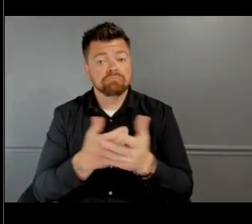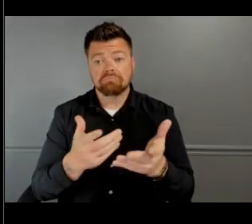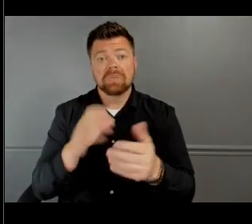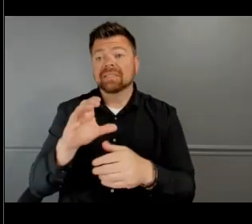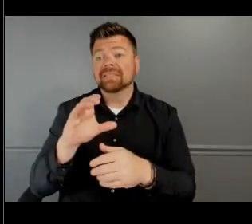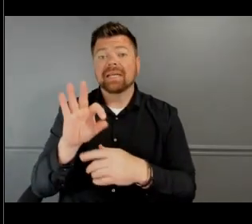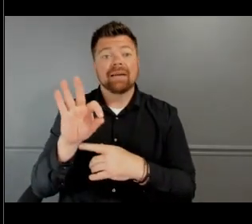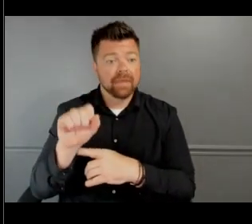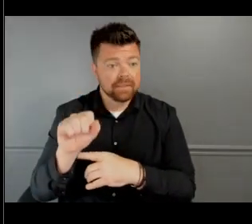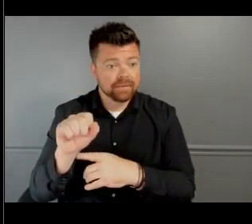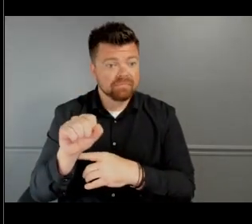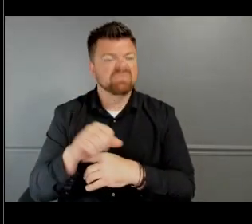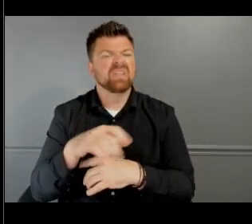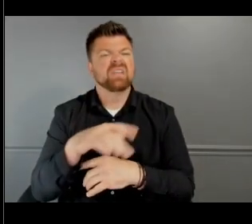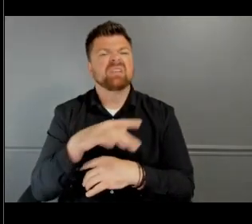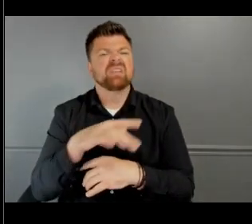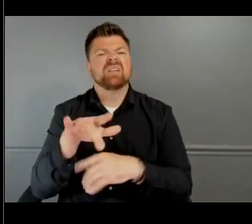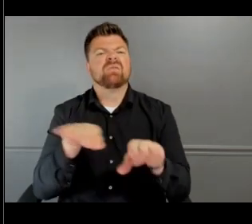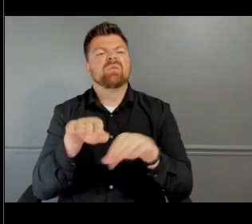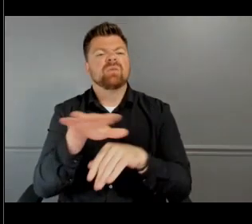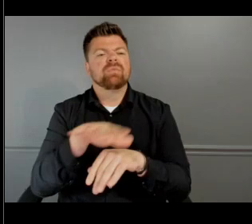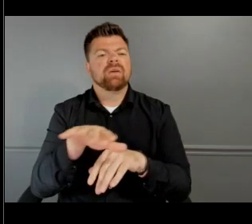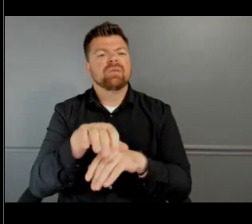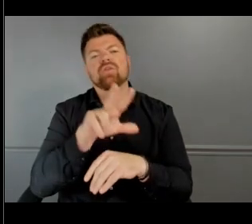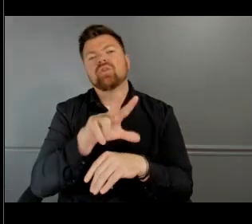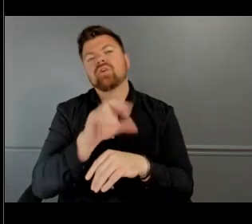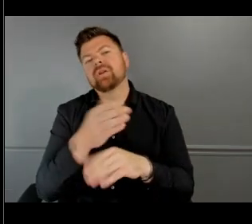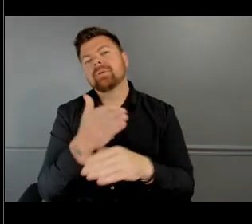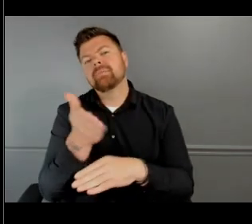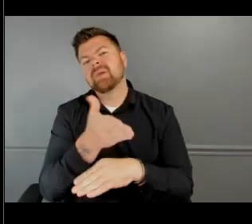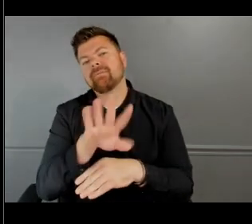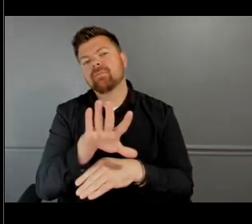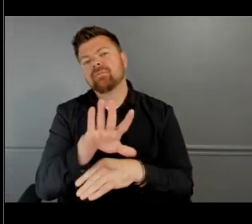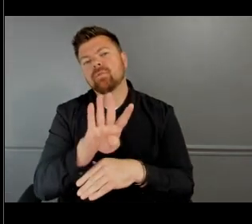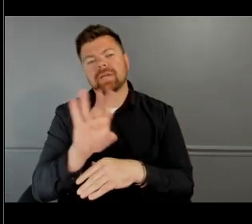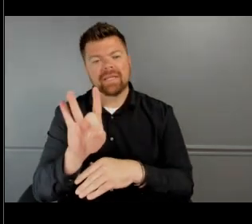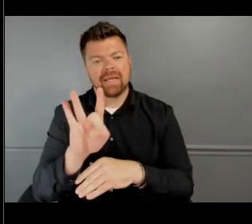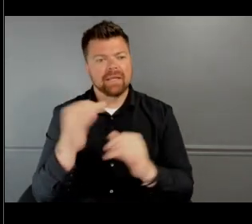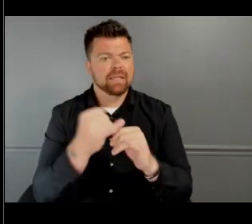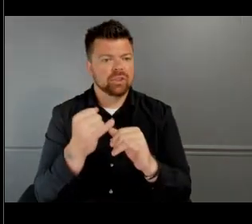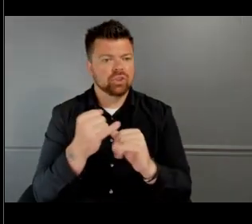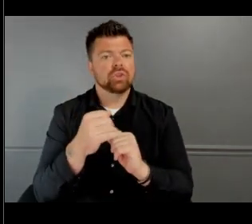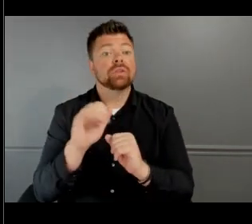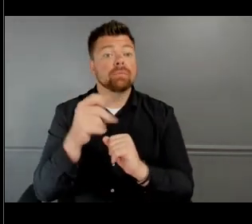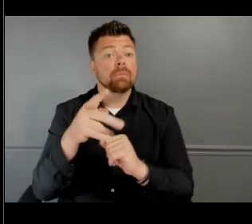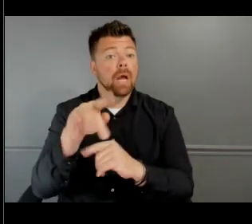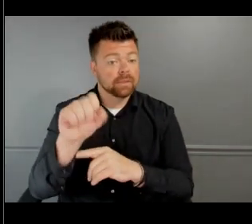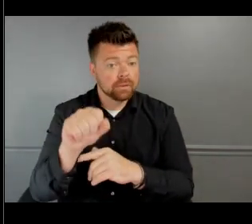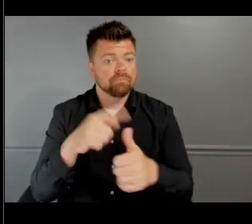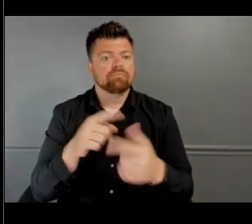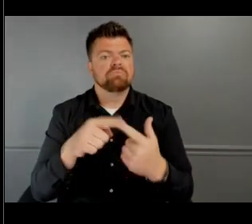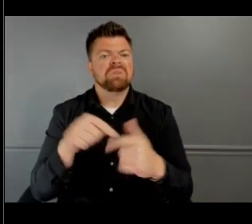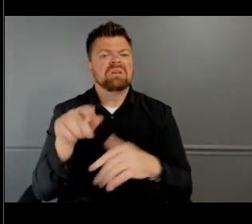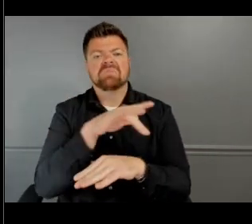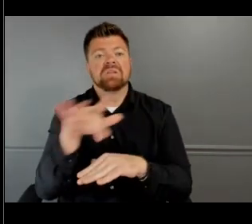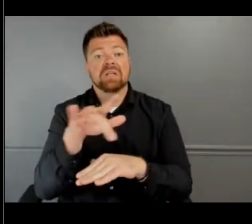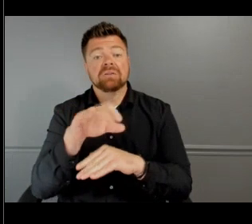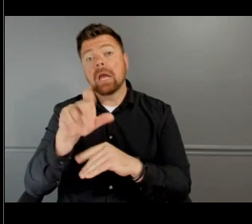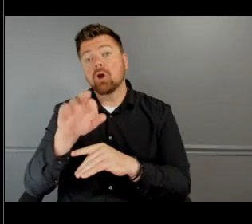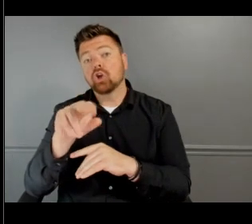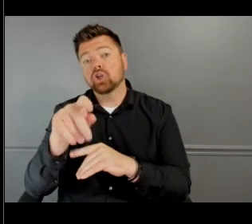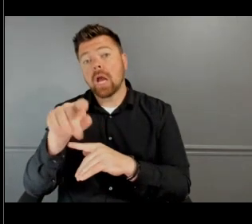space of 30 by 48 inches at appliances, clearance between countertop,